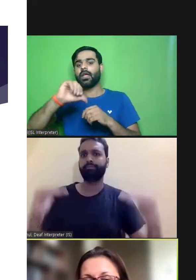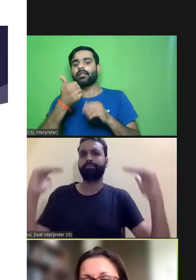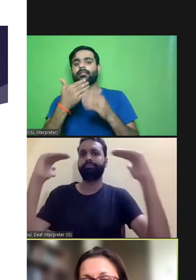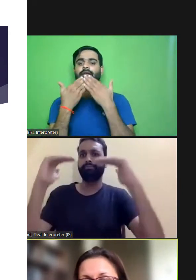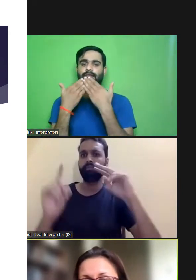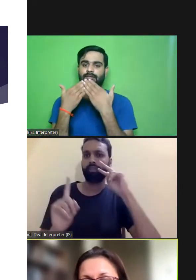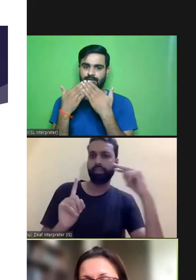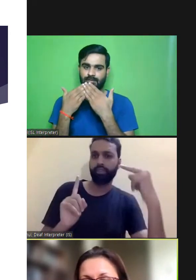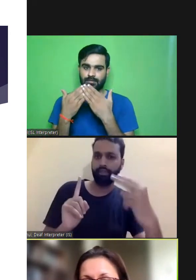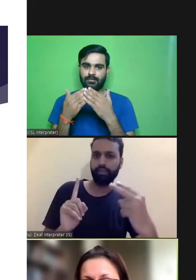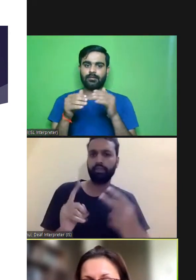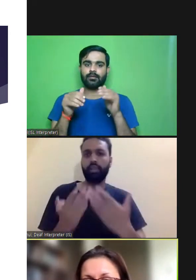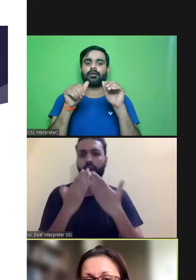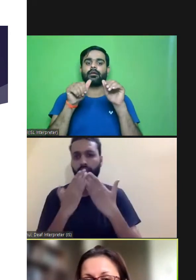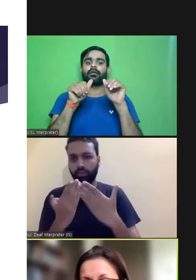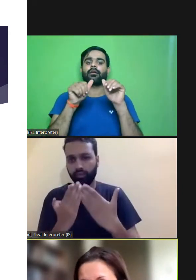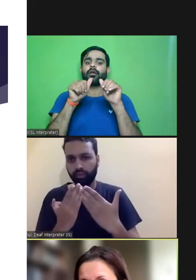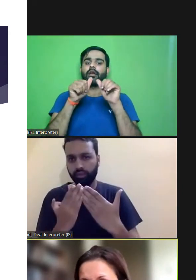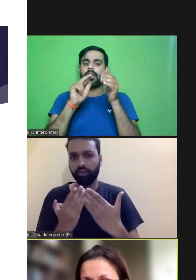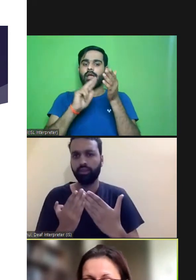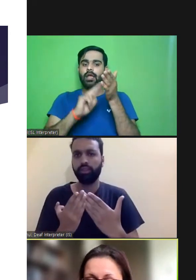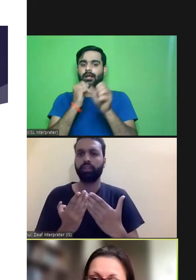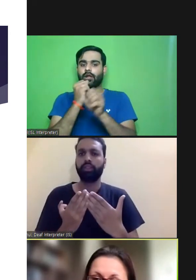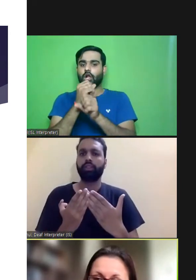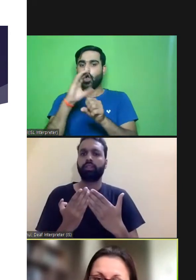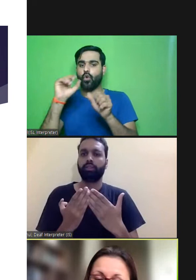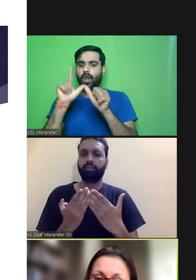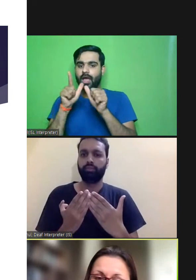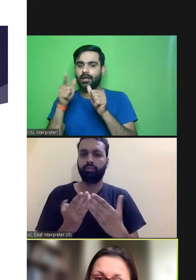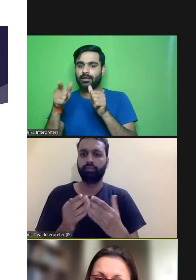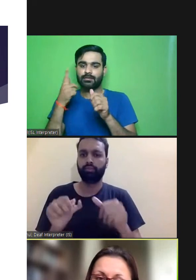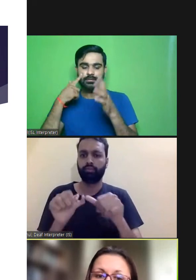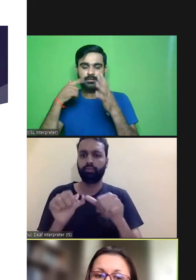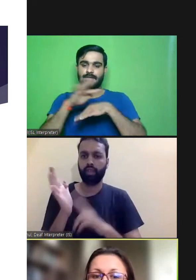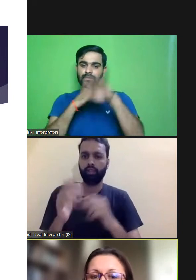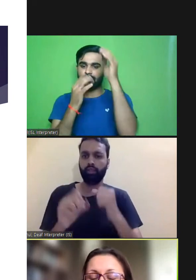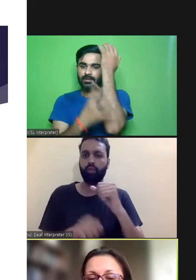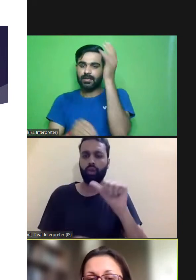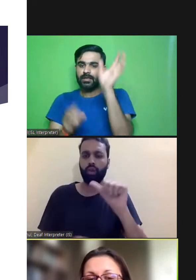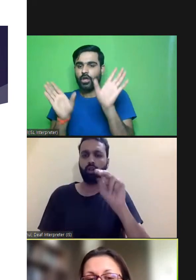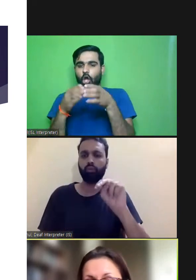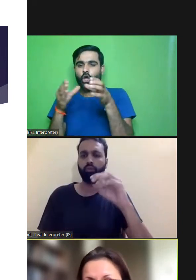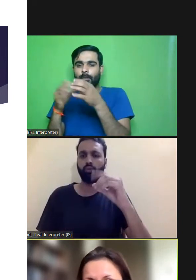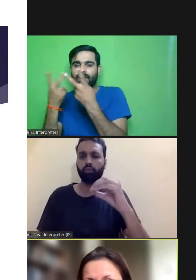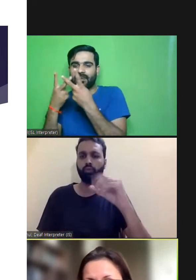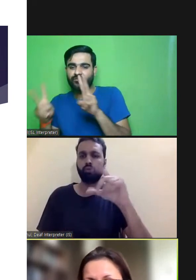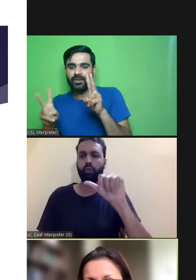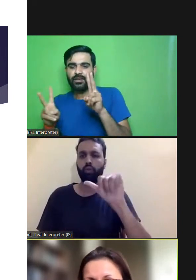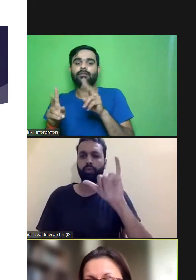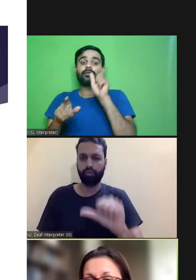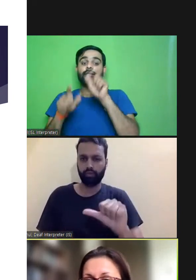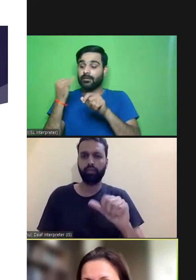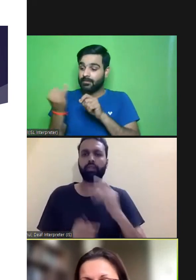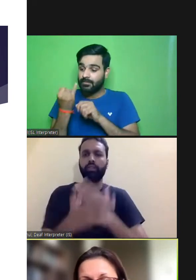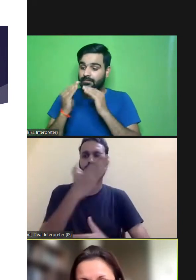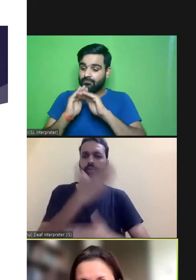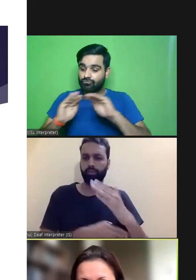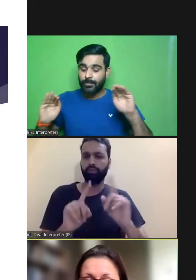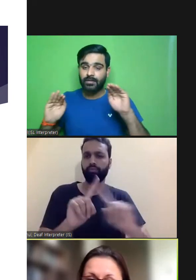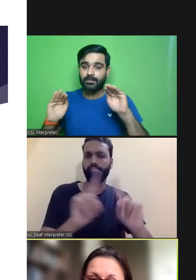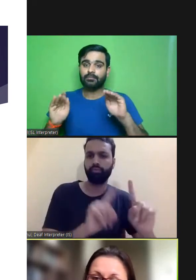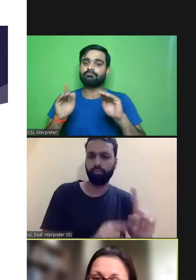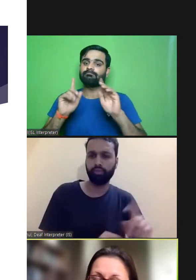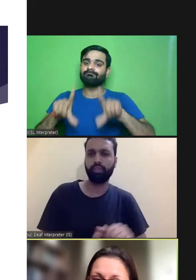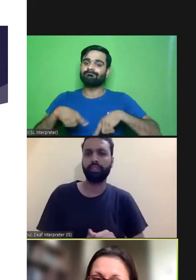in Angola that have disaggregated also multidimensional poverty child measure and found that children with disability are more likely to